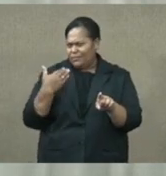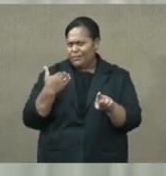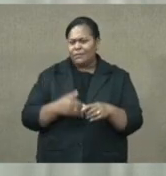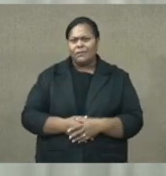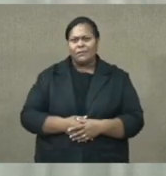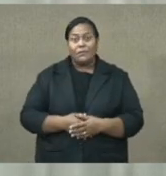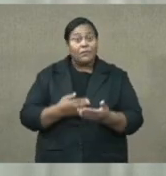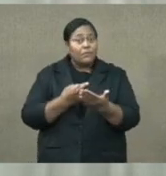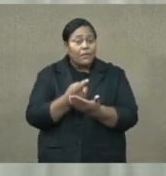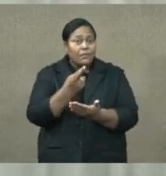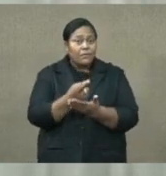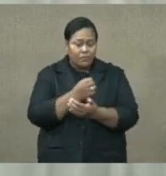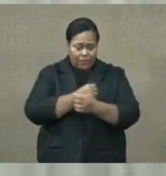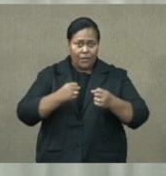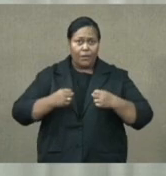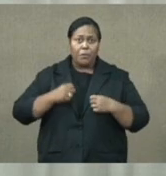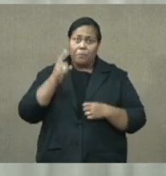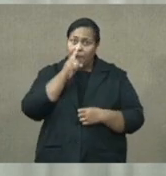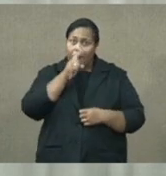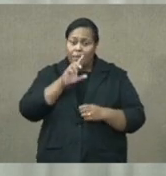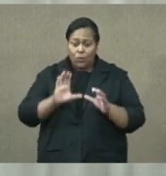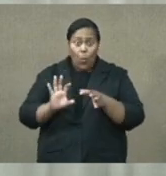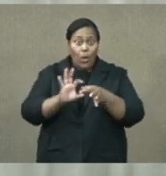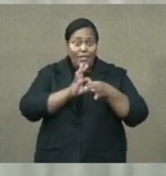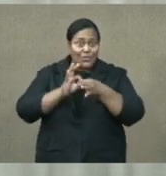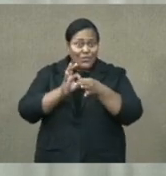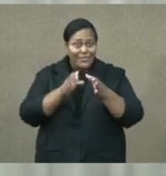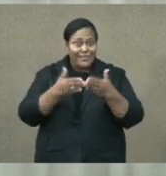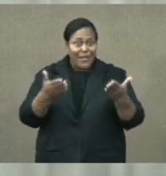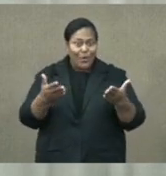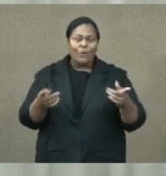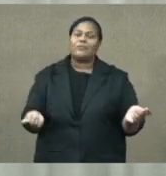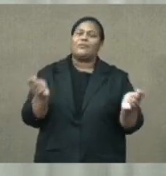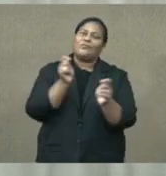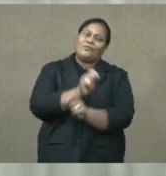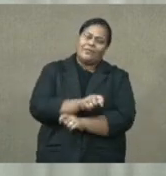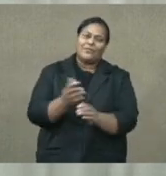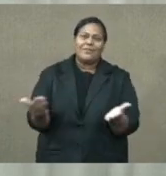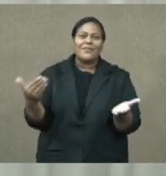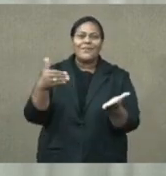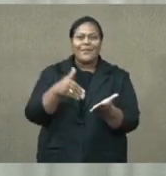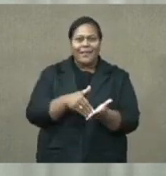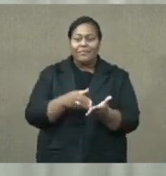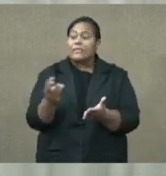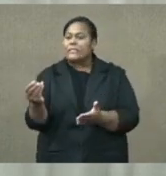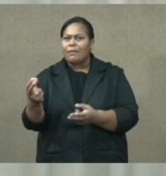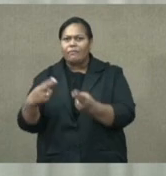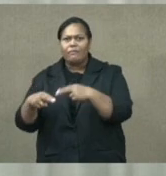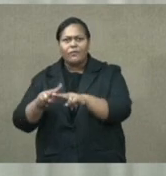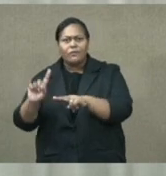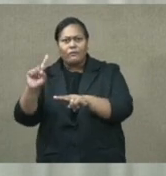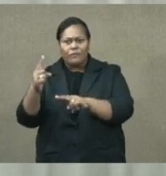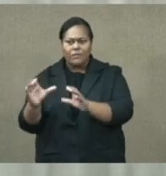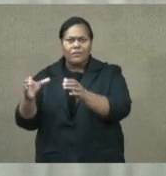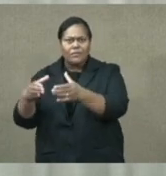The reality for our People's Coalition is that change has arrived and some Fiji First Party